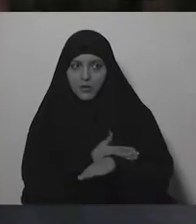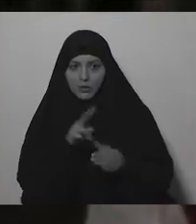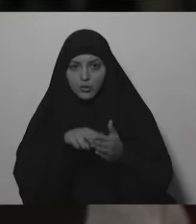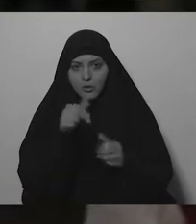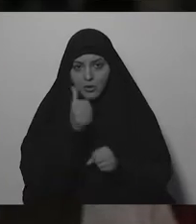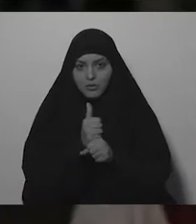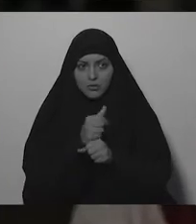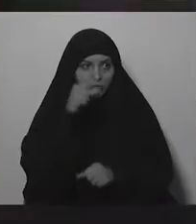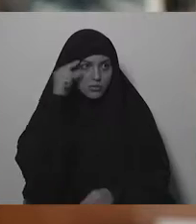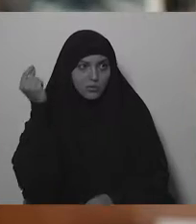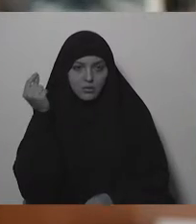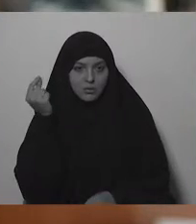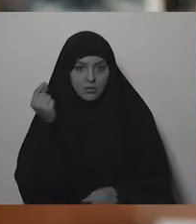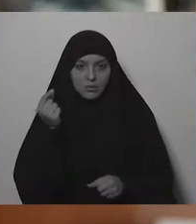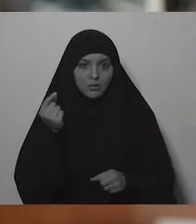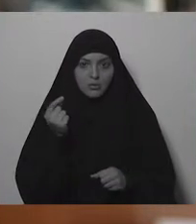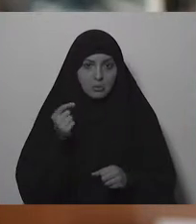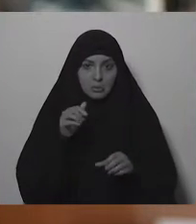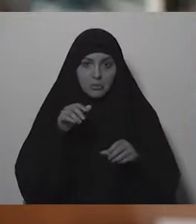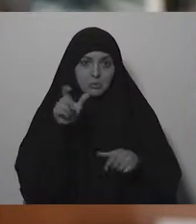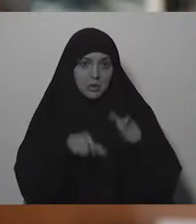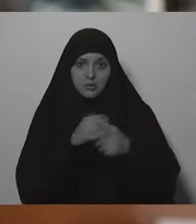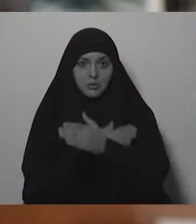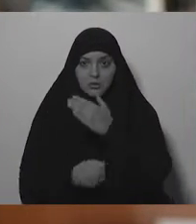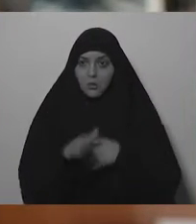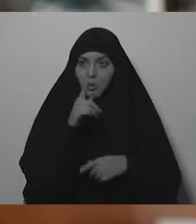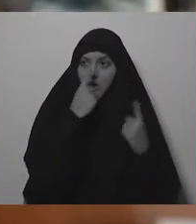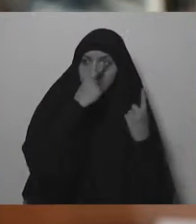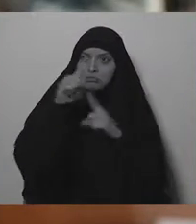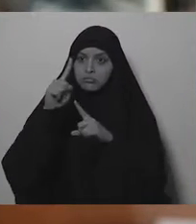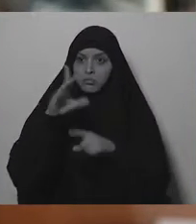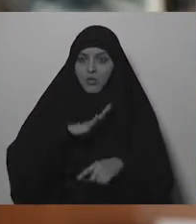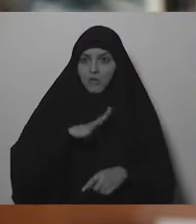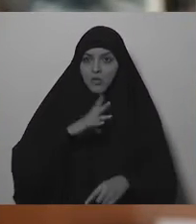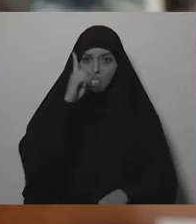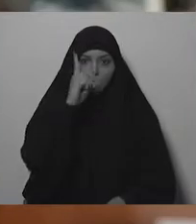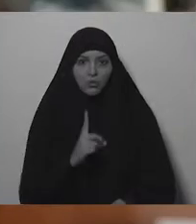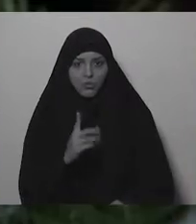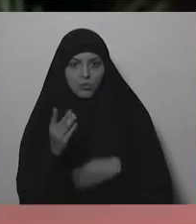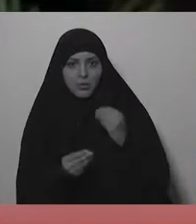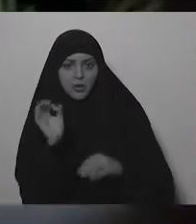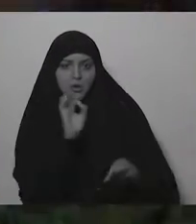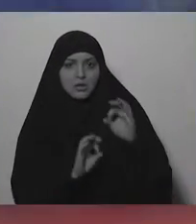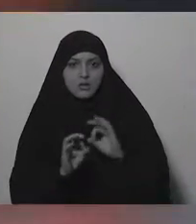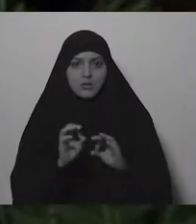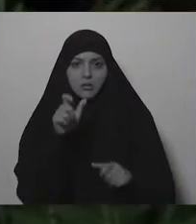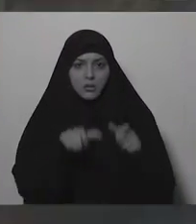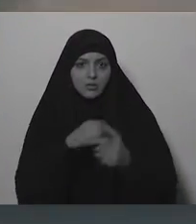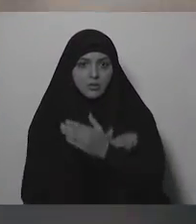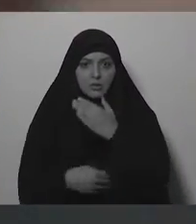Before 2011, in Tunisia, was not necessary for the disabled people to claim their rights or for the disabled people